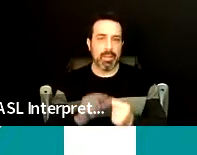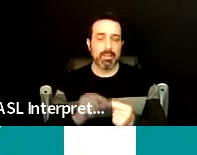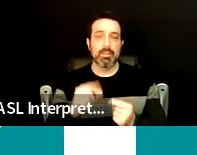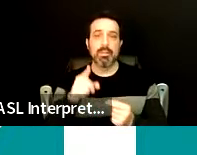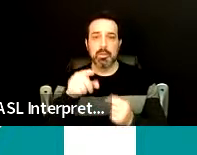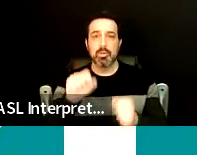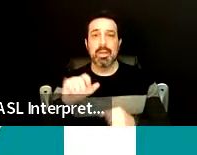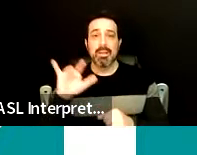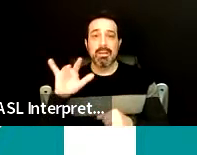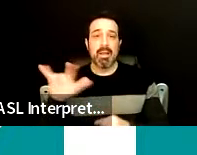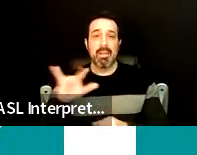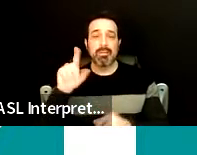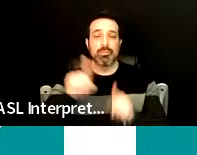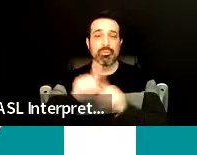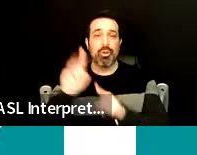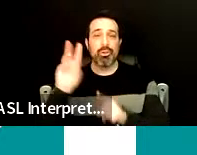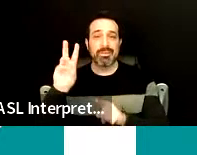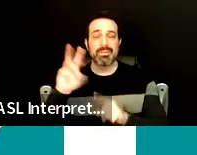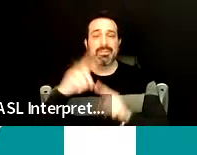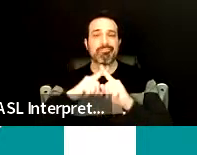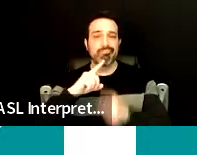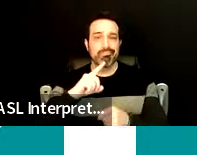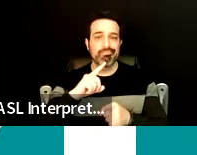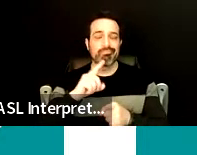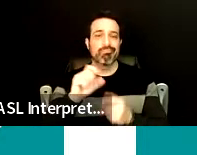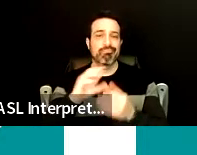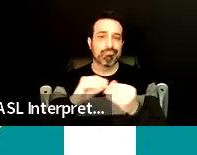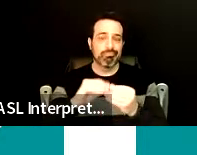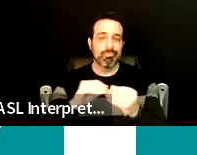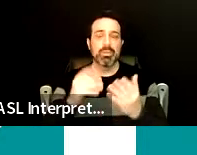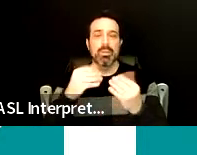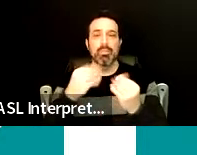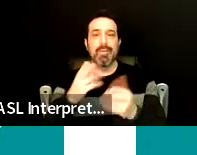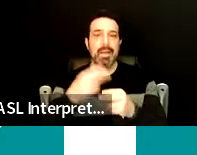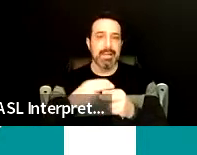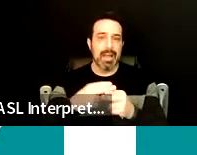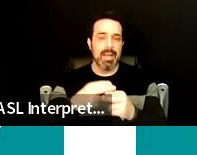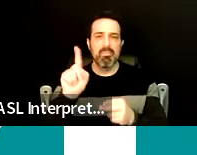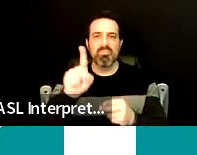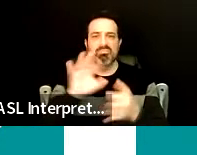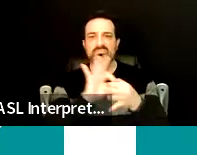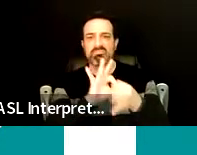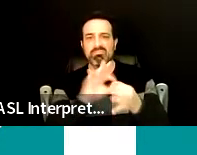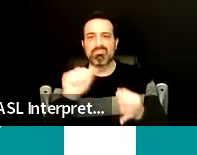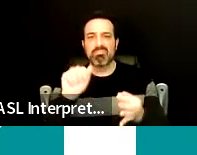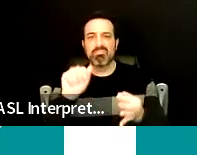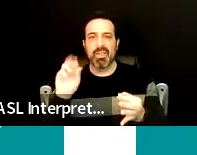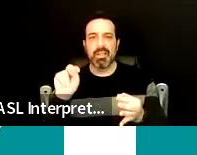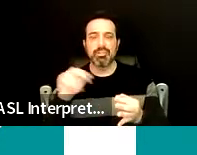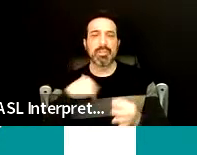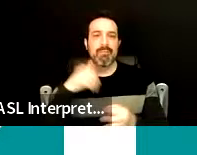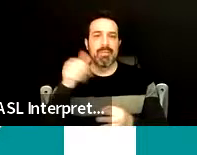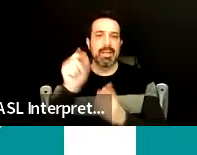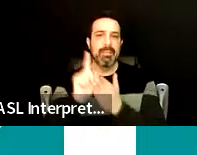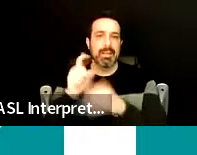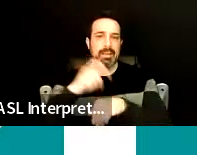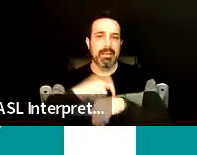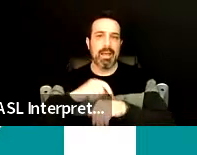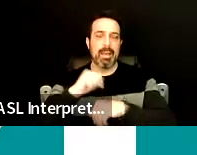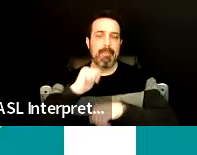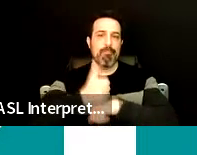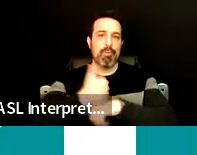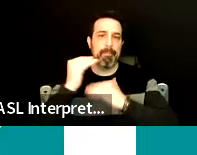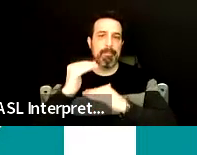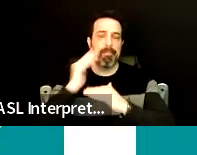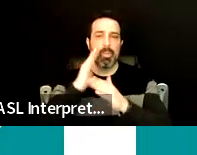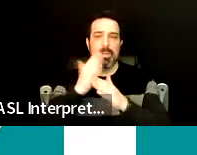can then dial *6 to unmute yourself. Please provide your name and affiliation, and we've got a 10-minute time frame that will be divided